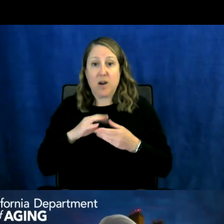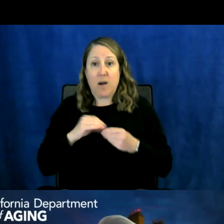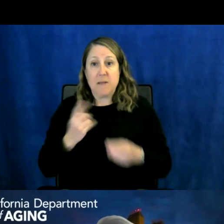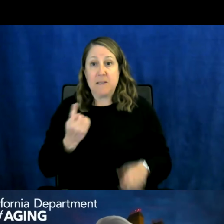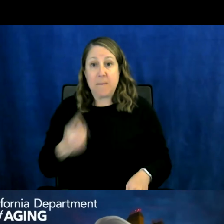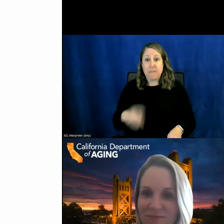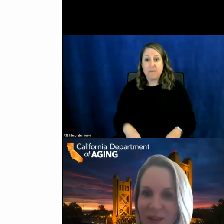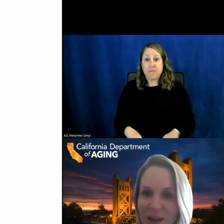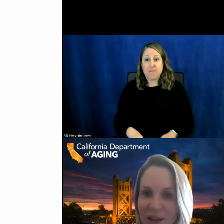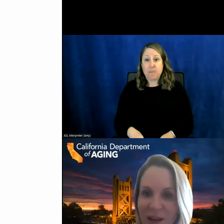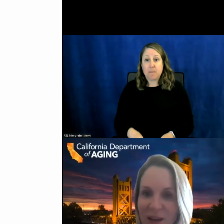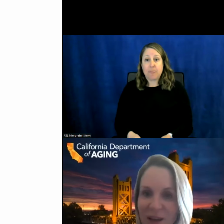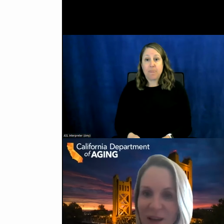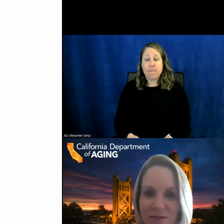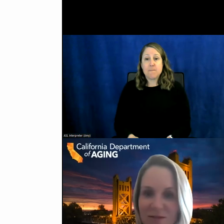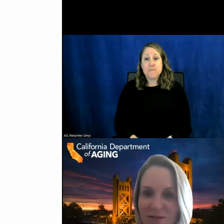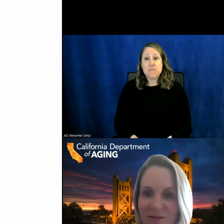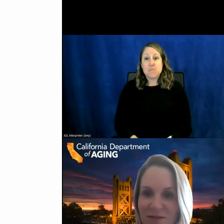remarks. Eric.